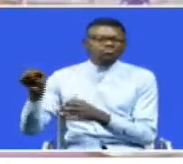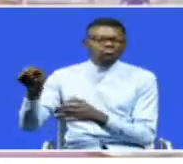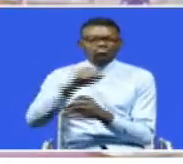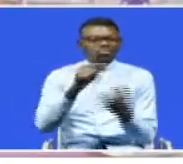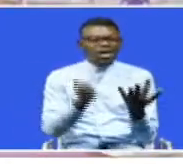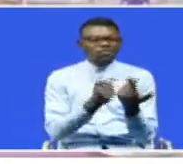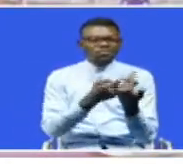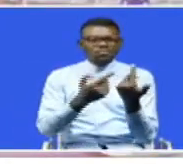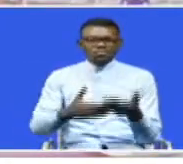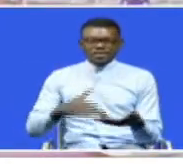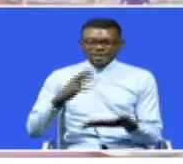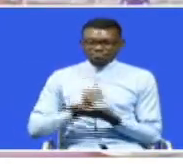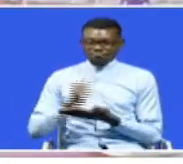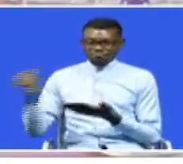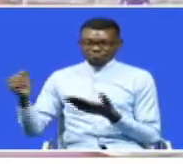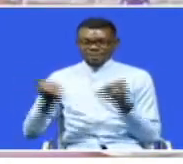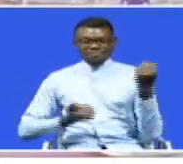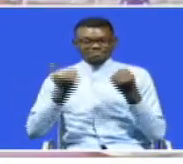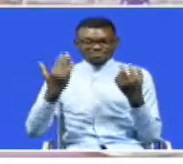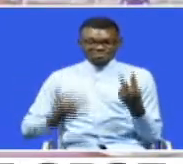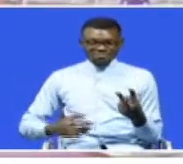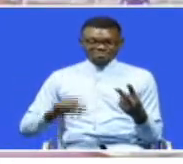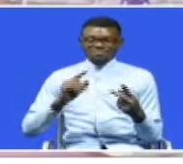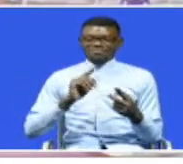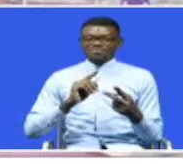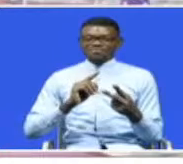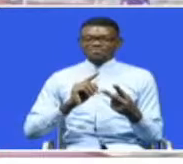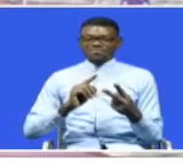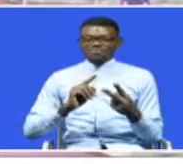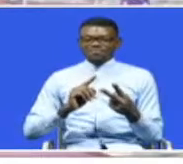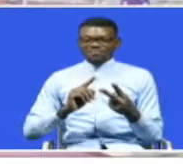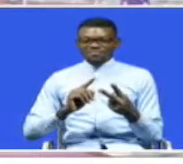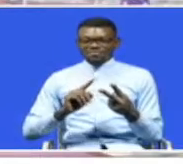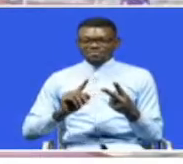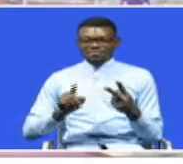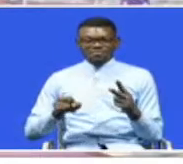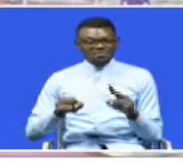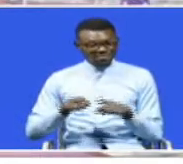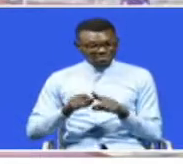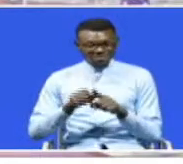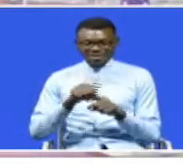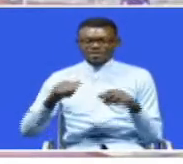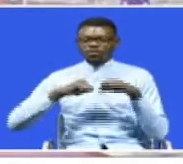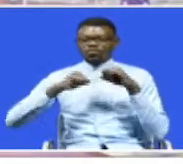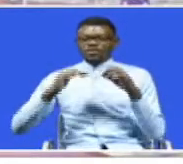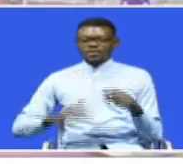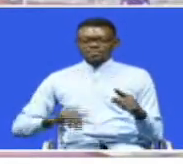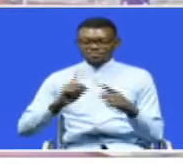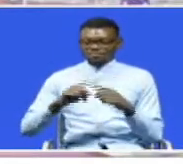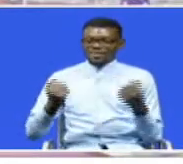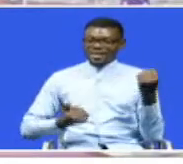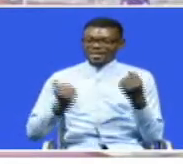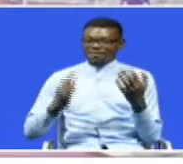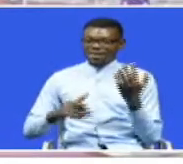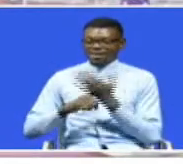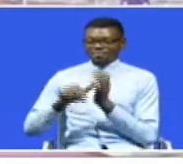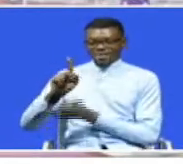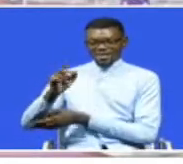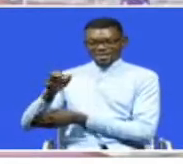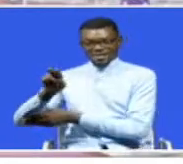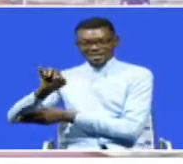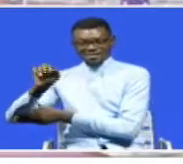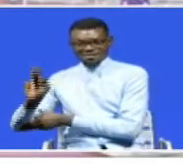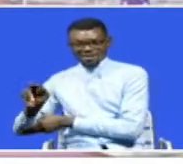suspension of concerned driver and the suspect and the supporting enforcement officers one the driver kevin omondi